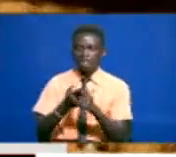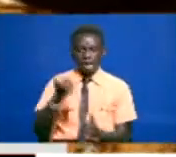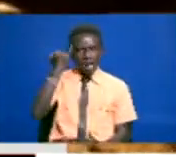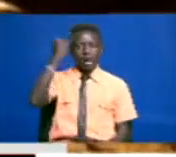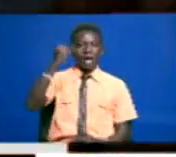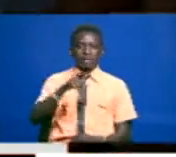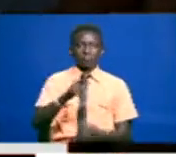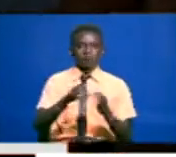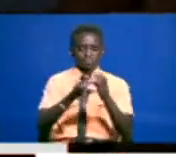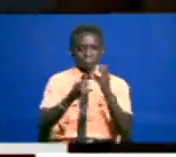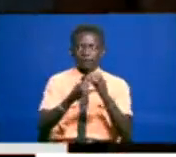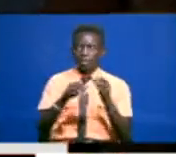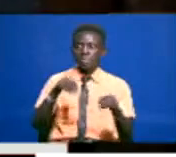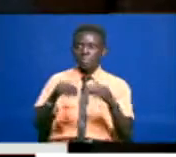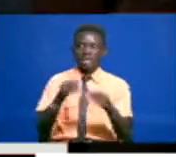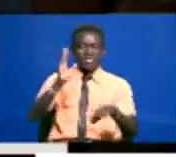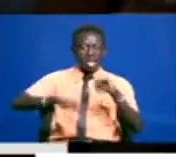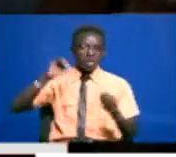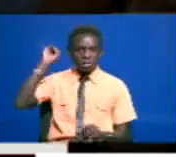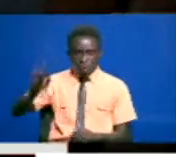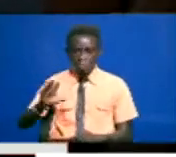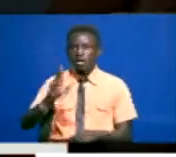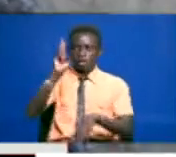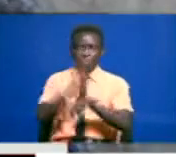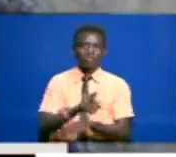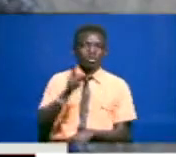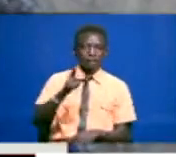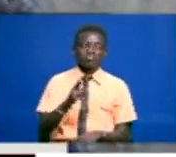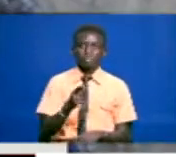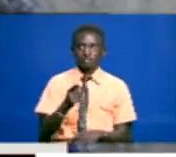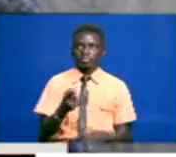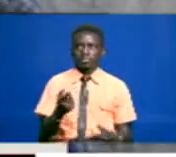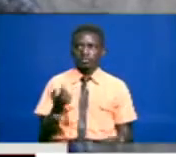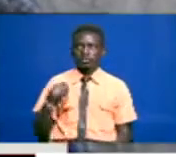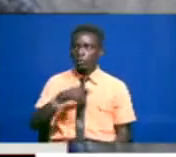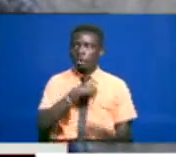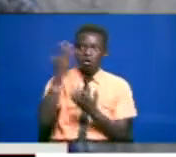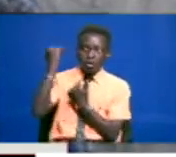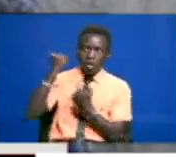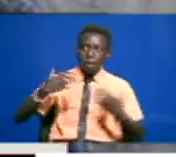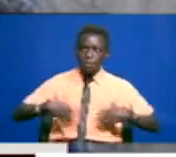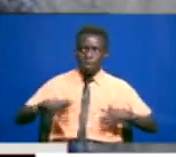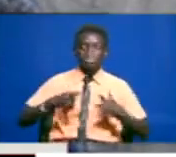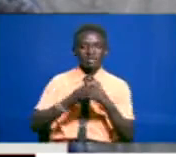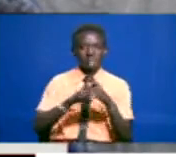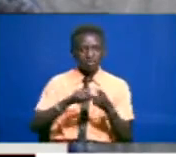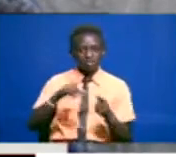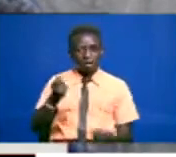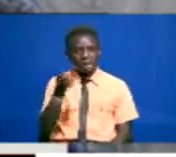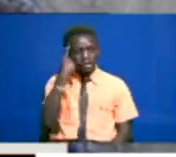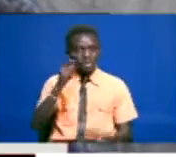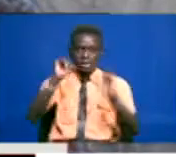bottles instead of throwing them away and destroying the environment. We hope people start to understand the